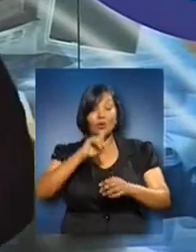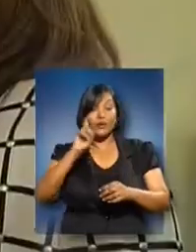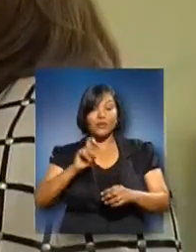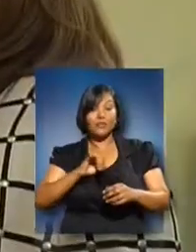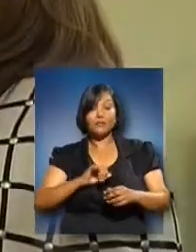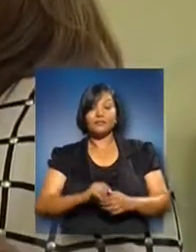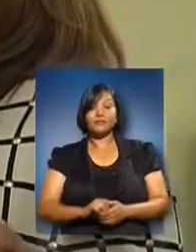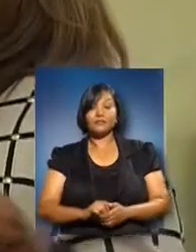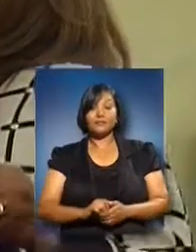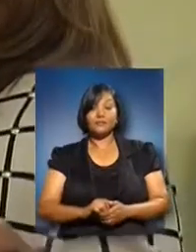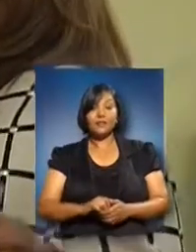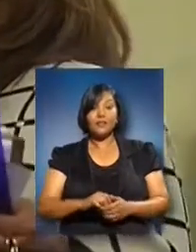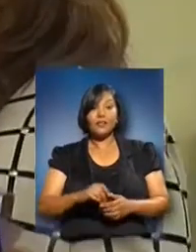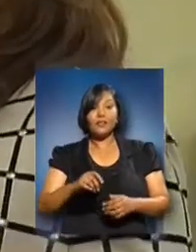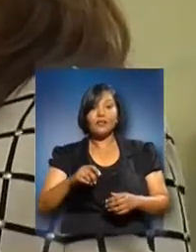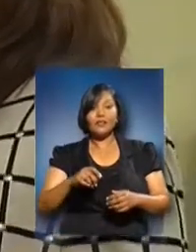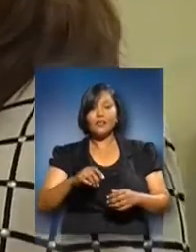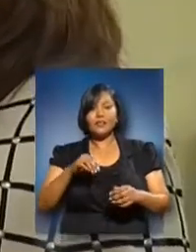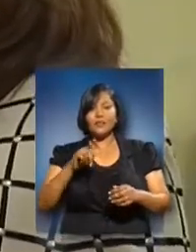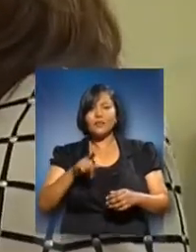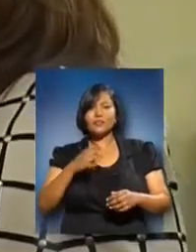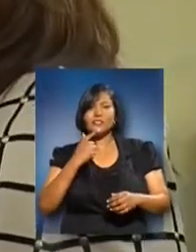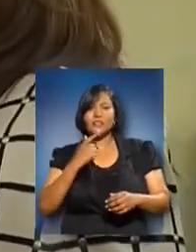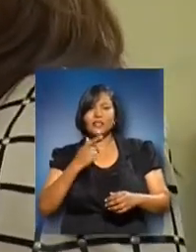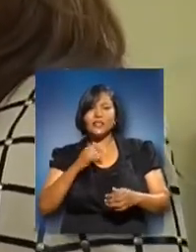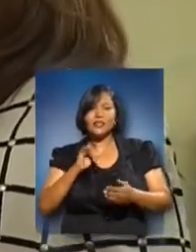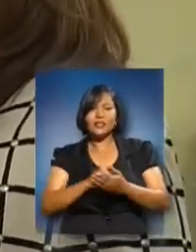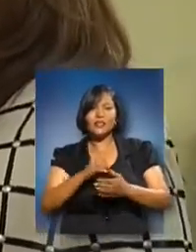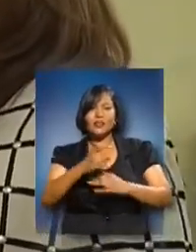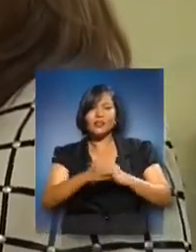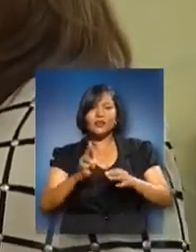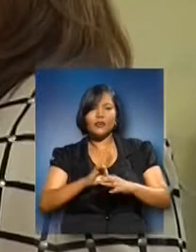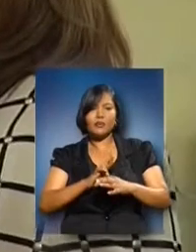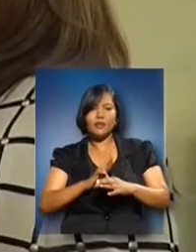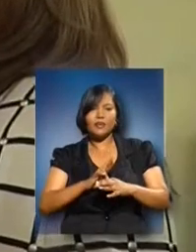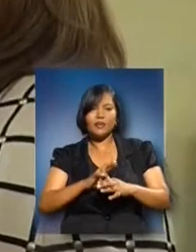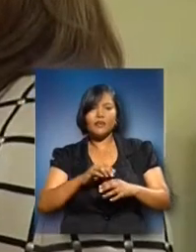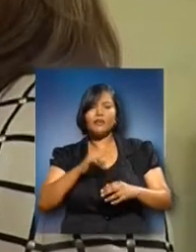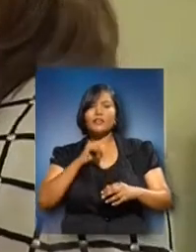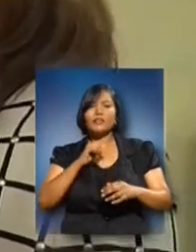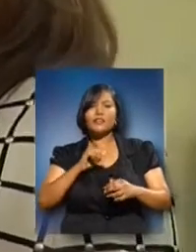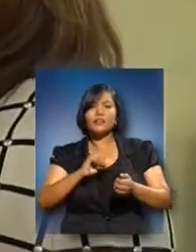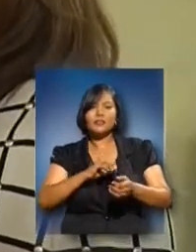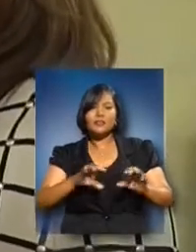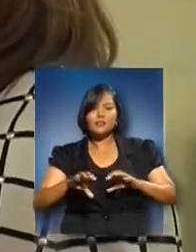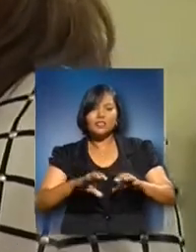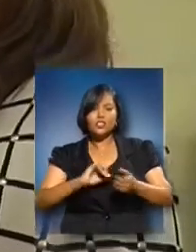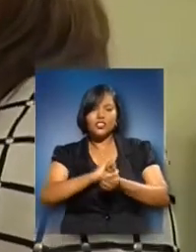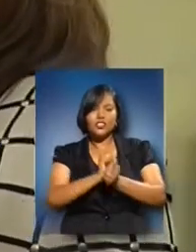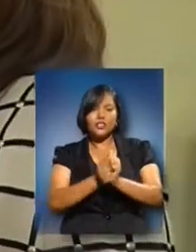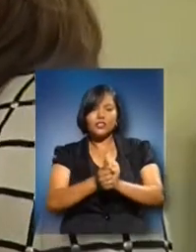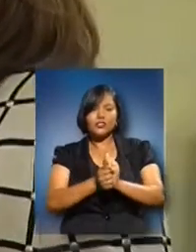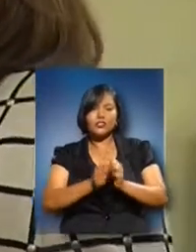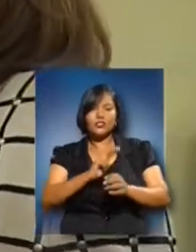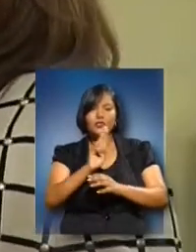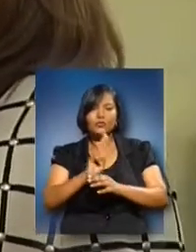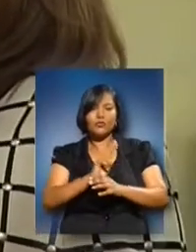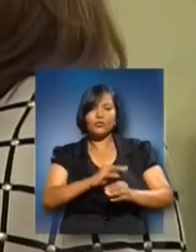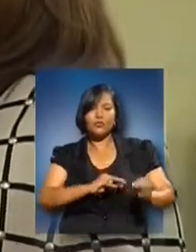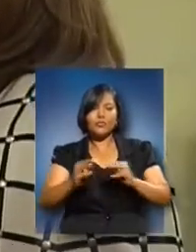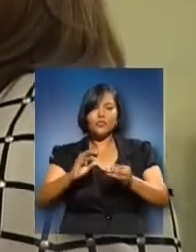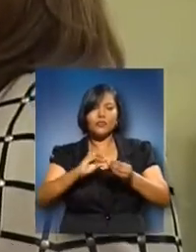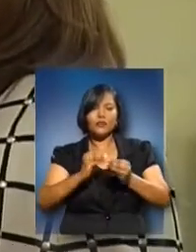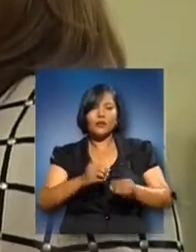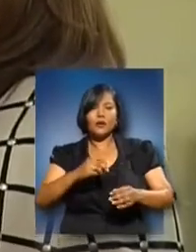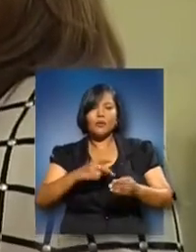query. You said you didn't do it in the case of the Dominican Republic. You did it to strengthen competition.